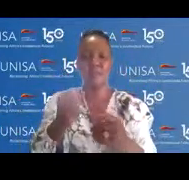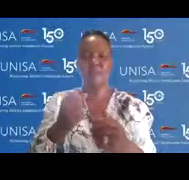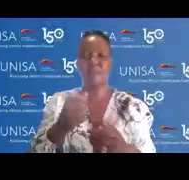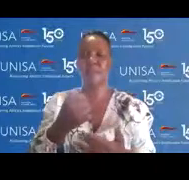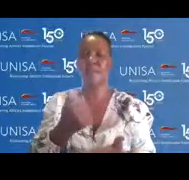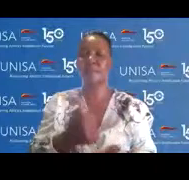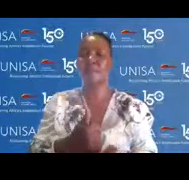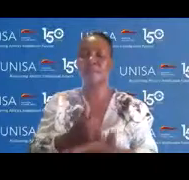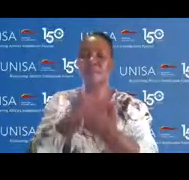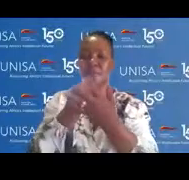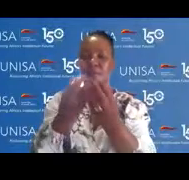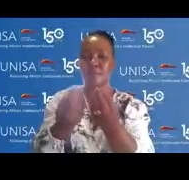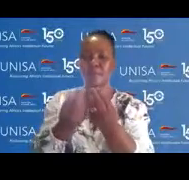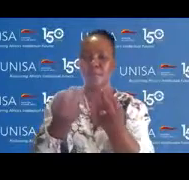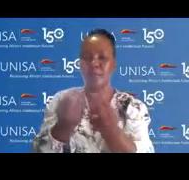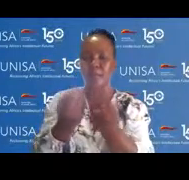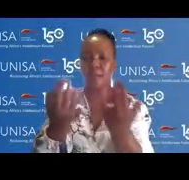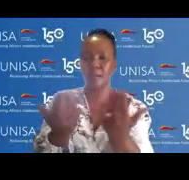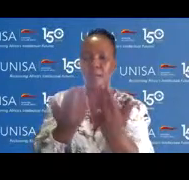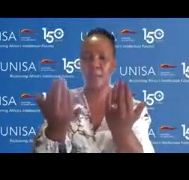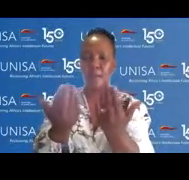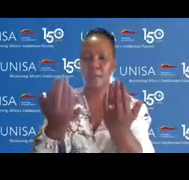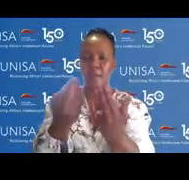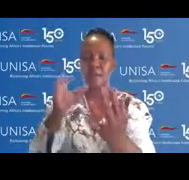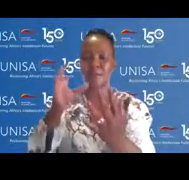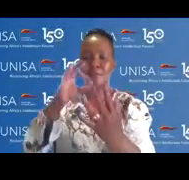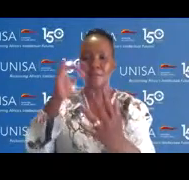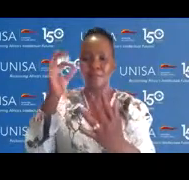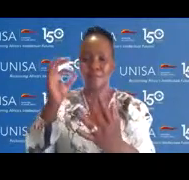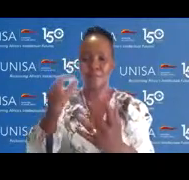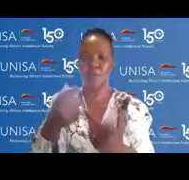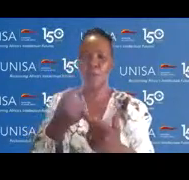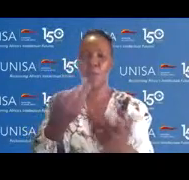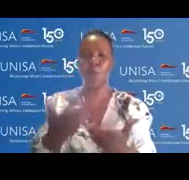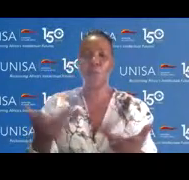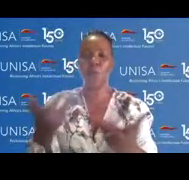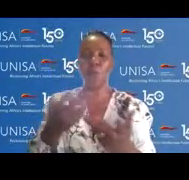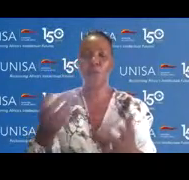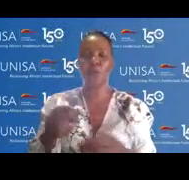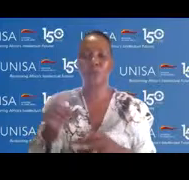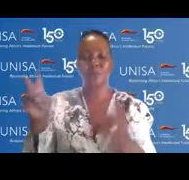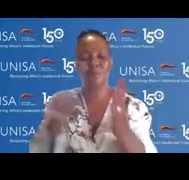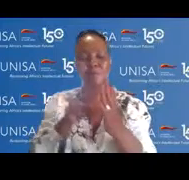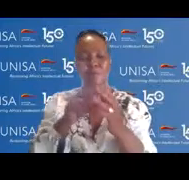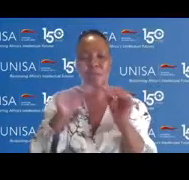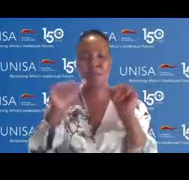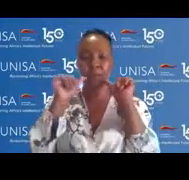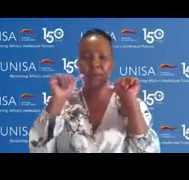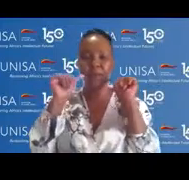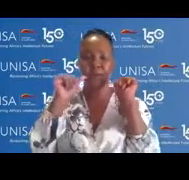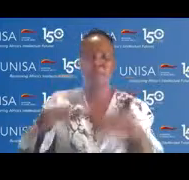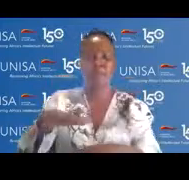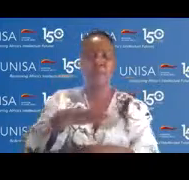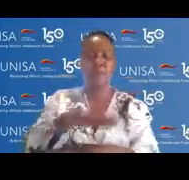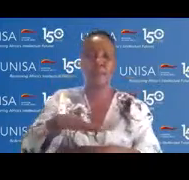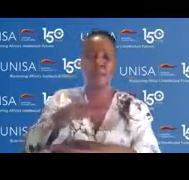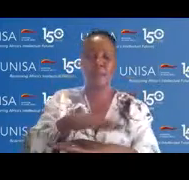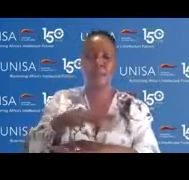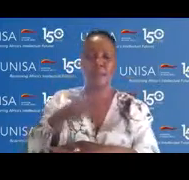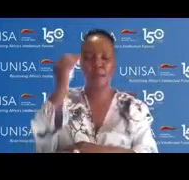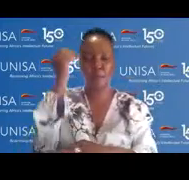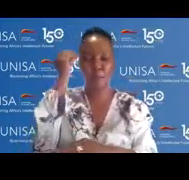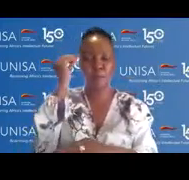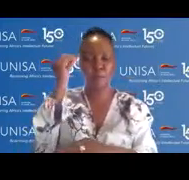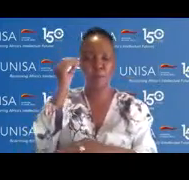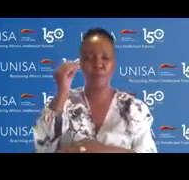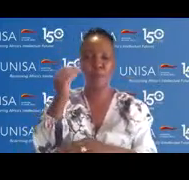you select it. And this is where you then see the battery, the storage, the memory, and of course the antivirus, the malware